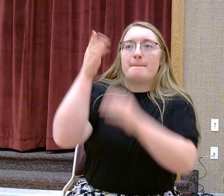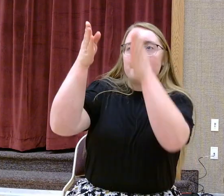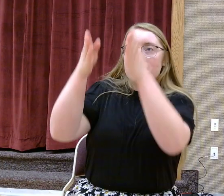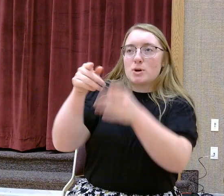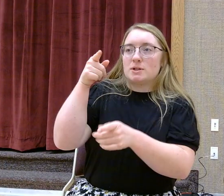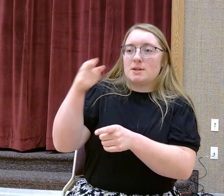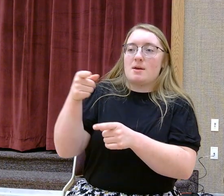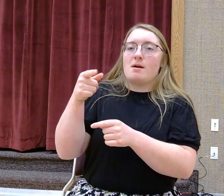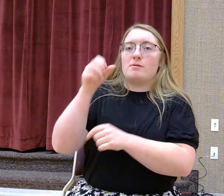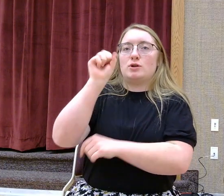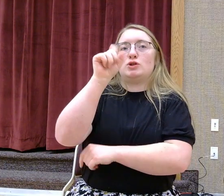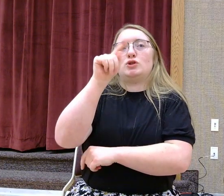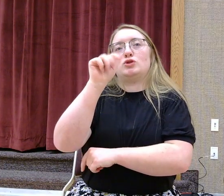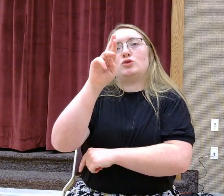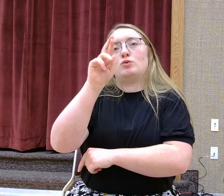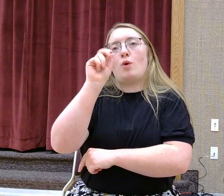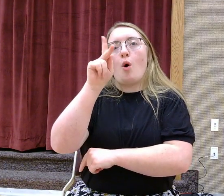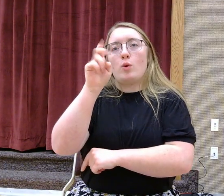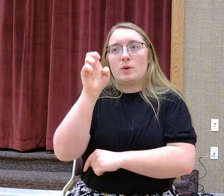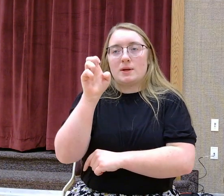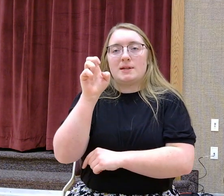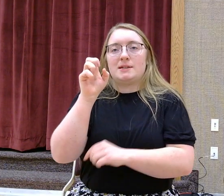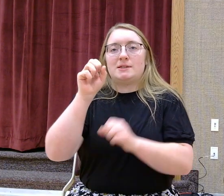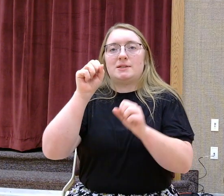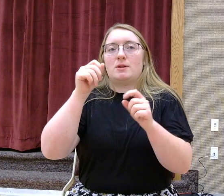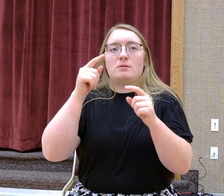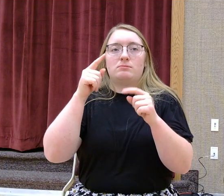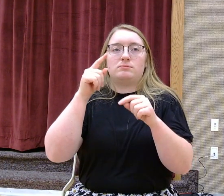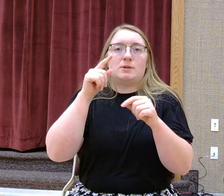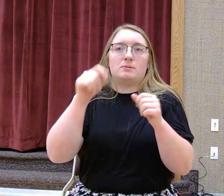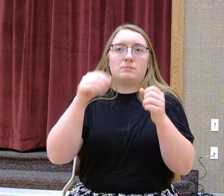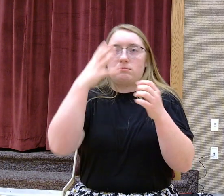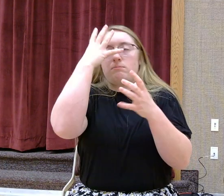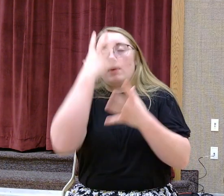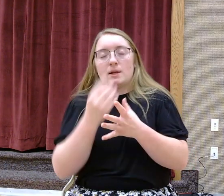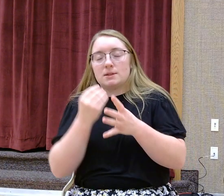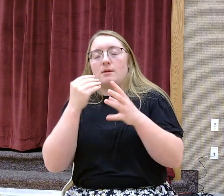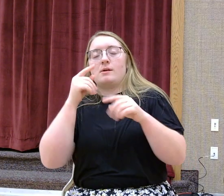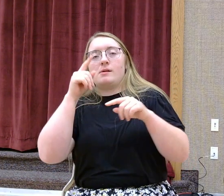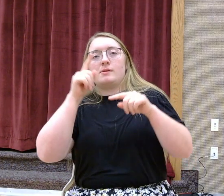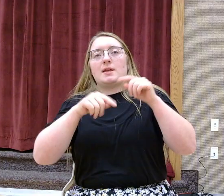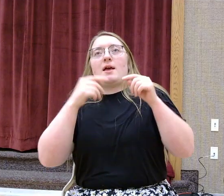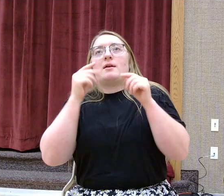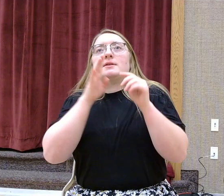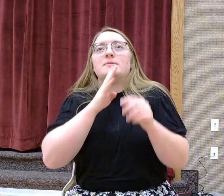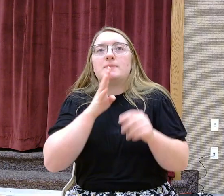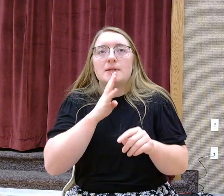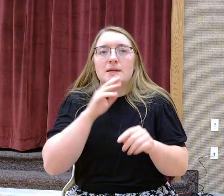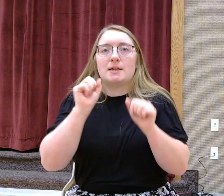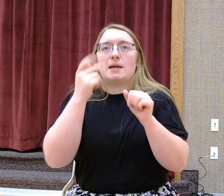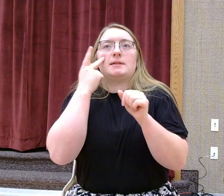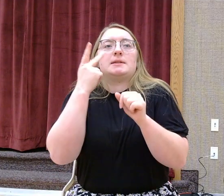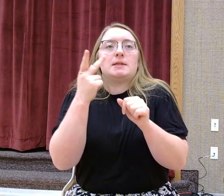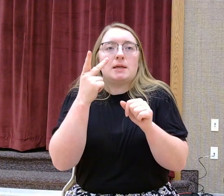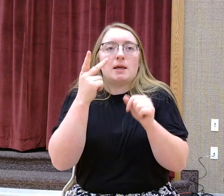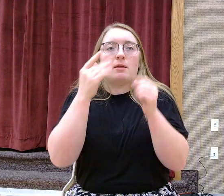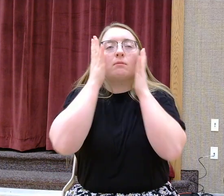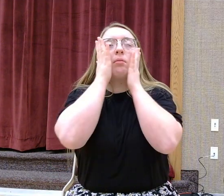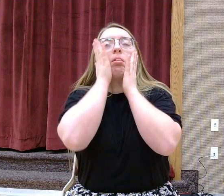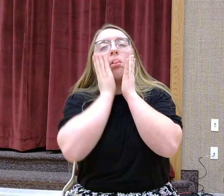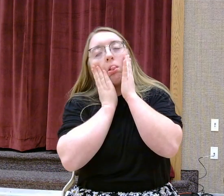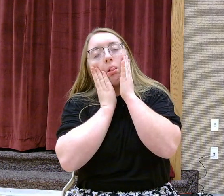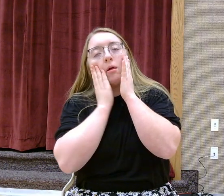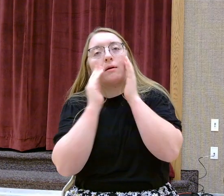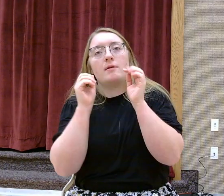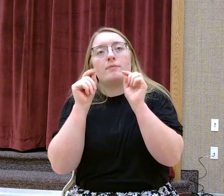a giant stroke. They're unconscious. Their face is drooping. They can't talk to me. They can't speak. We send them over to